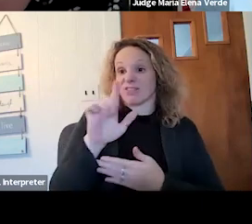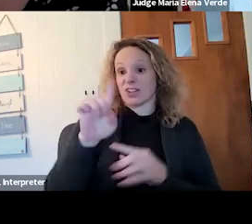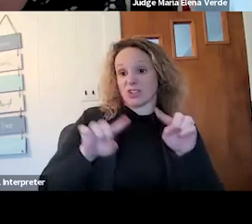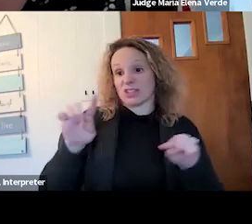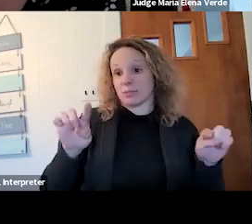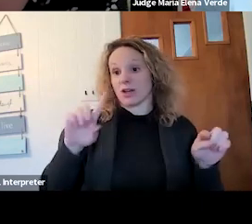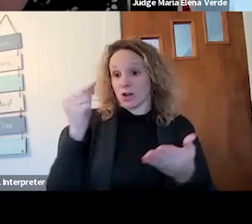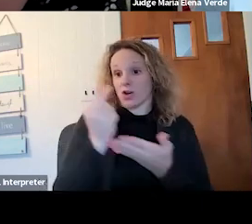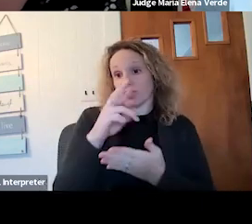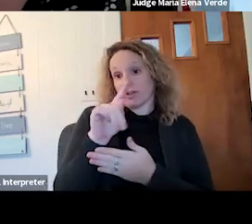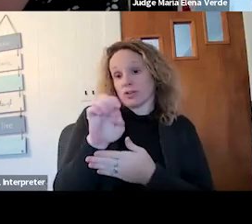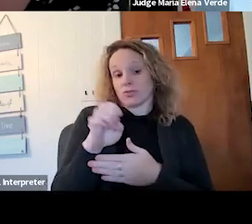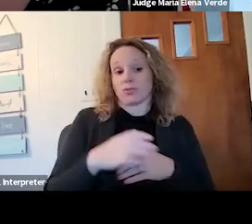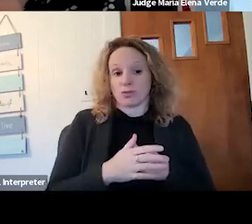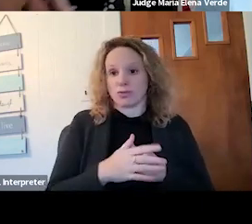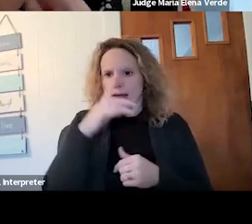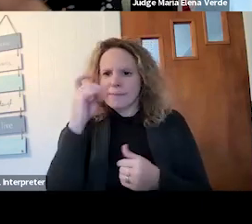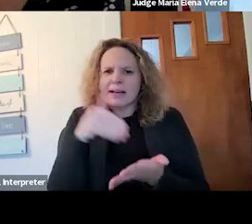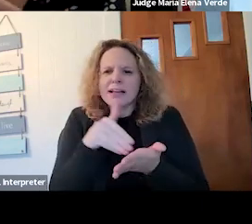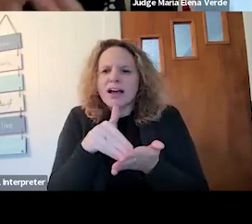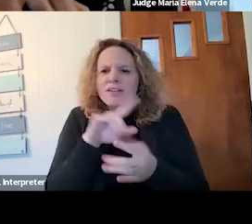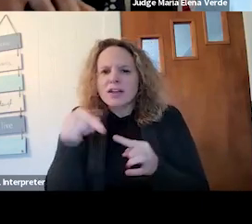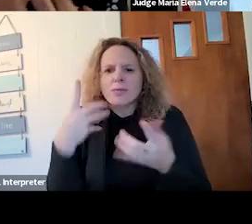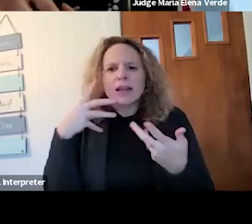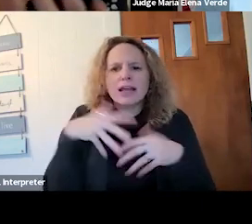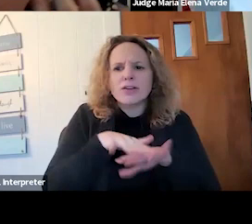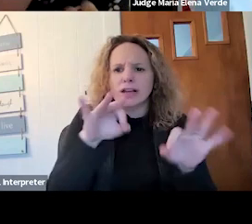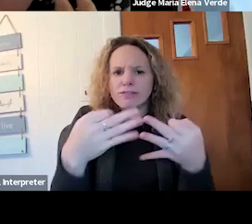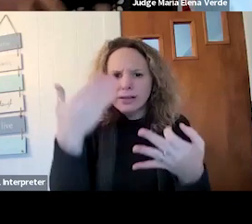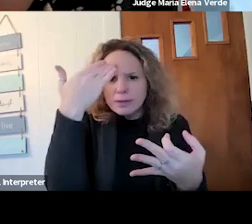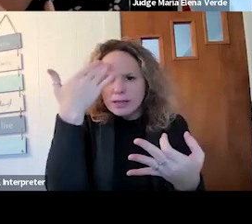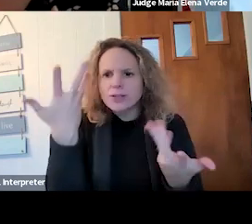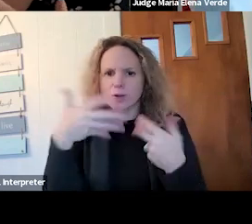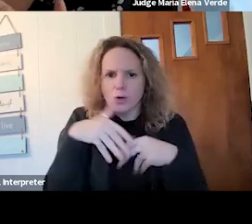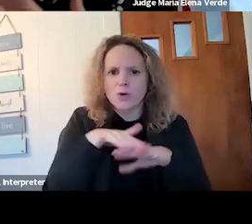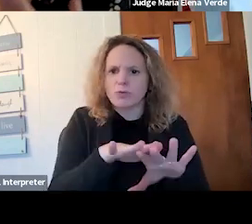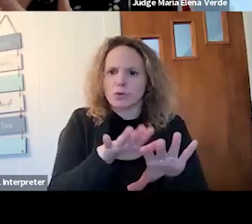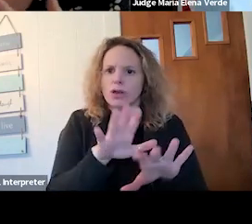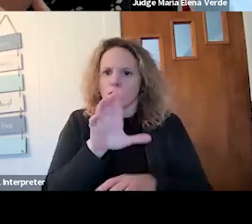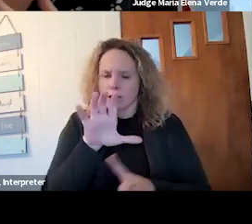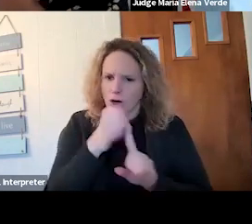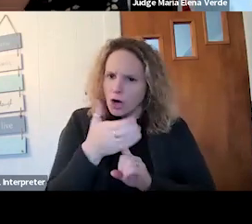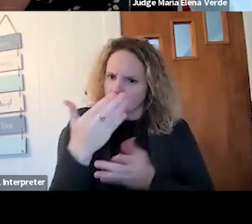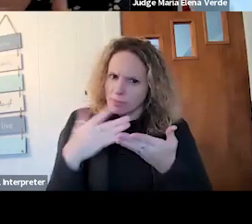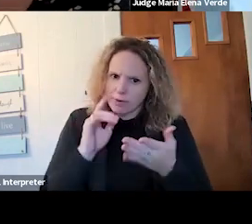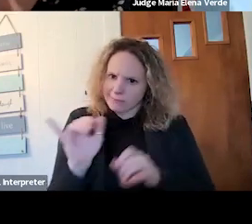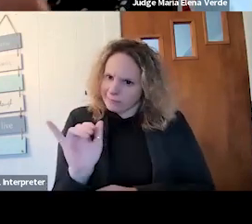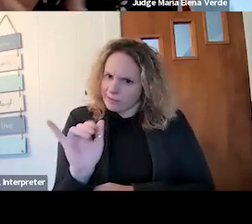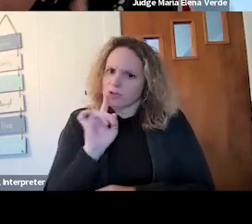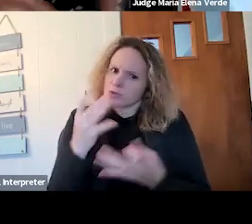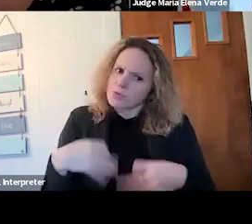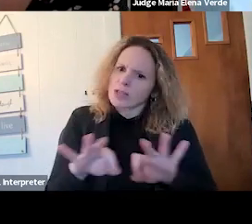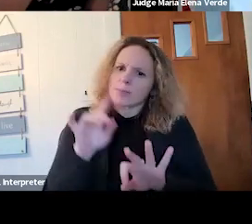in graduation rates, because often when we're integrating the family, we are integrating those cultural pieces that are really important